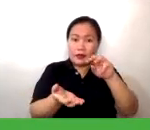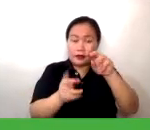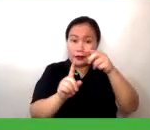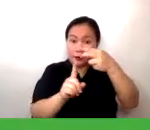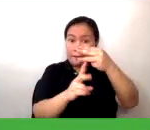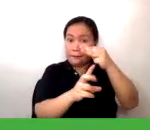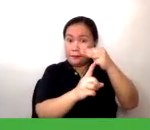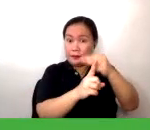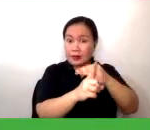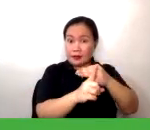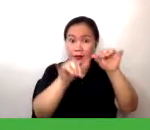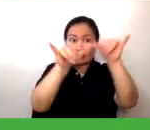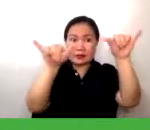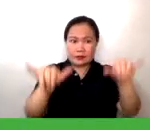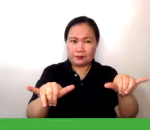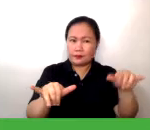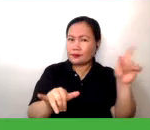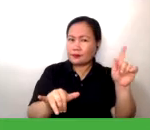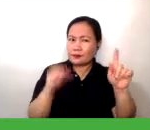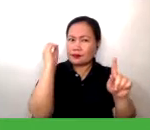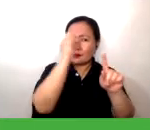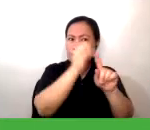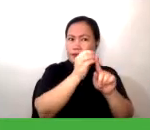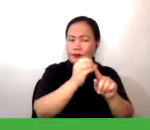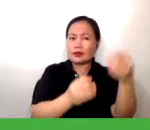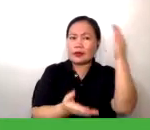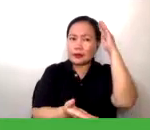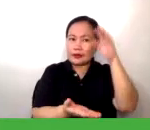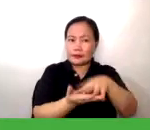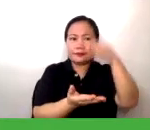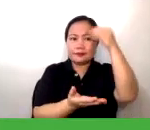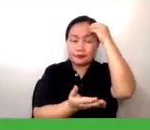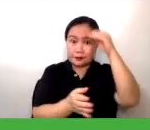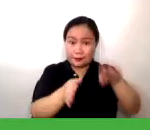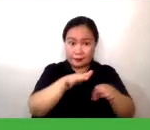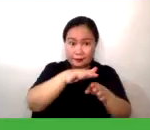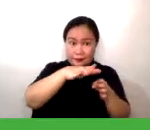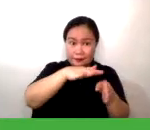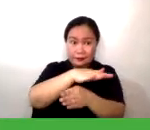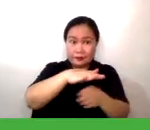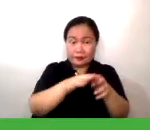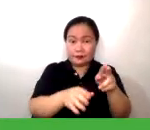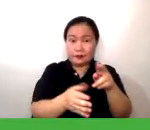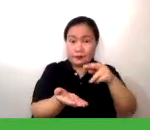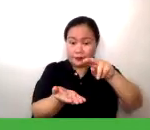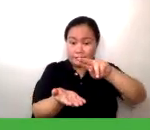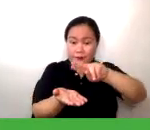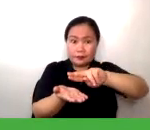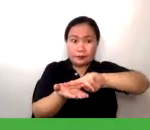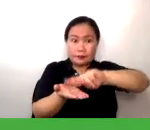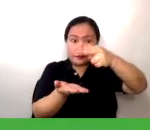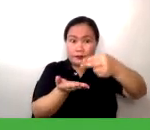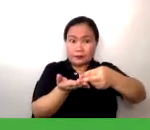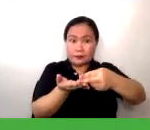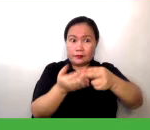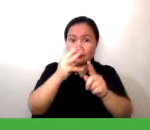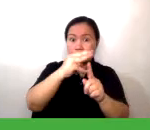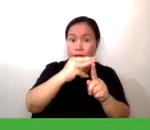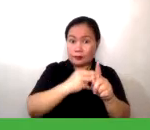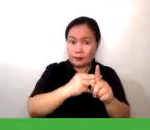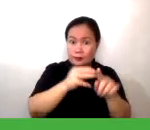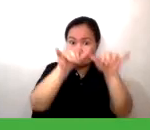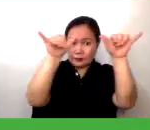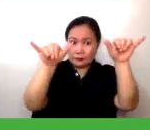our objectives? Identify the basic units in the metric system, and we will